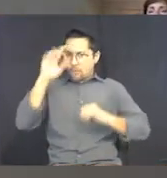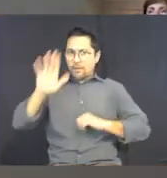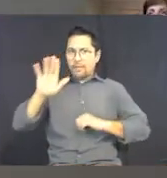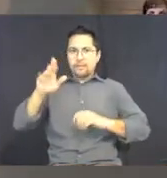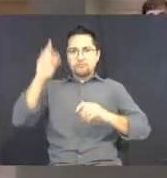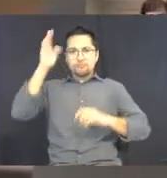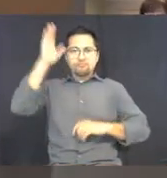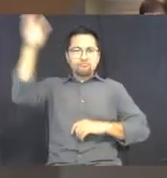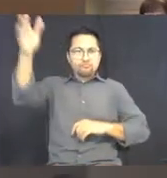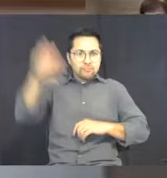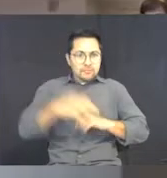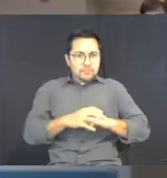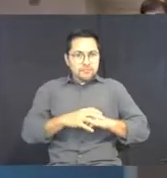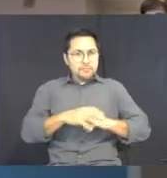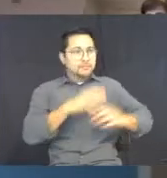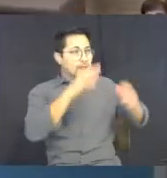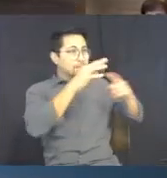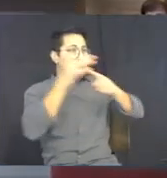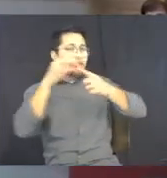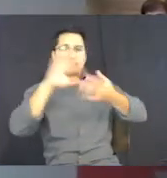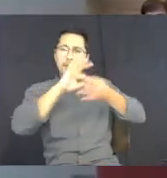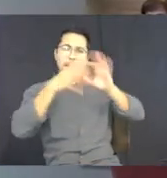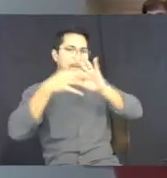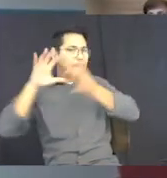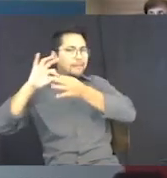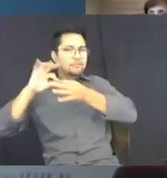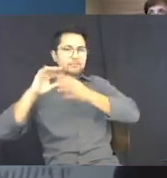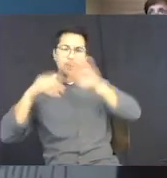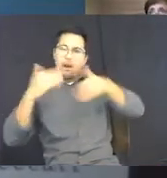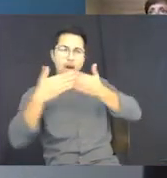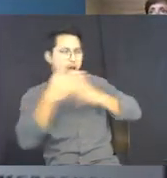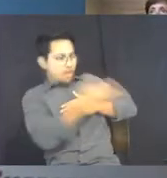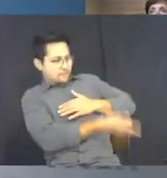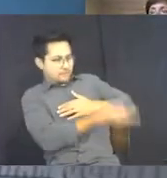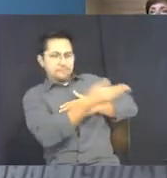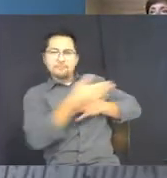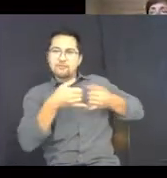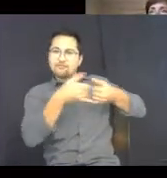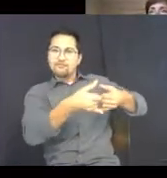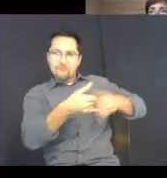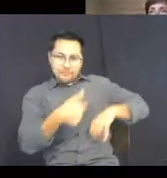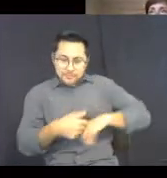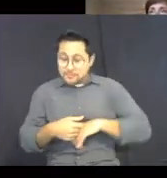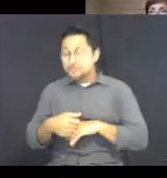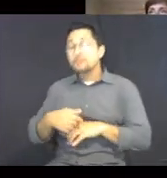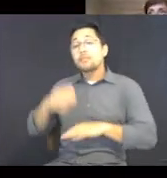he's able to do everything that he puts his mind to. It's just a little bit differently.